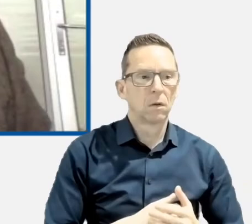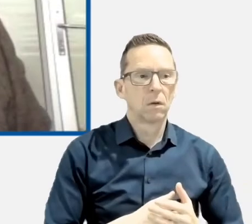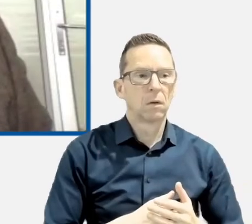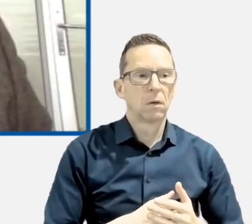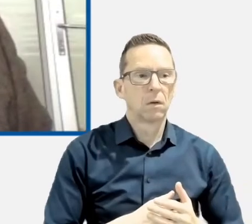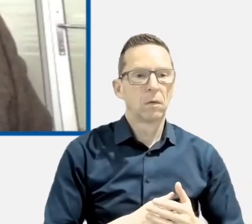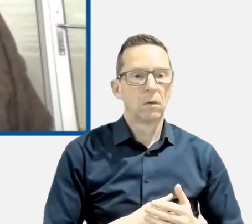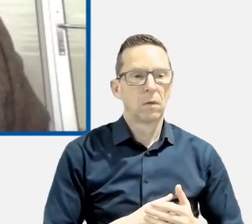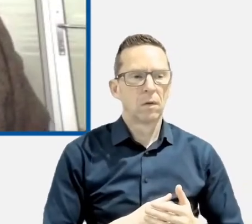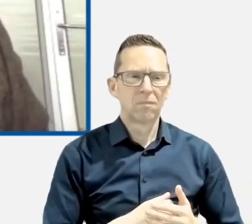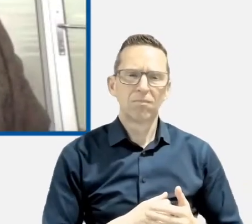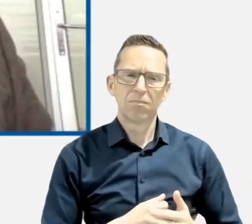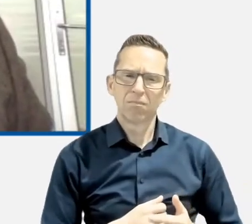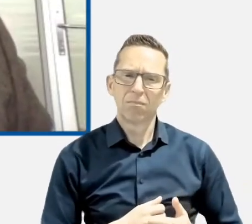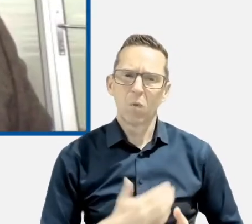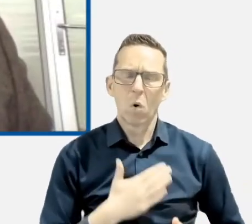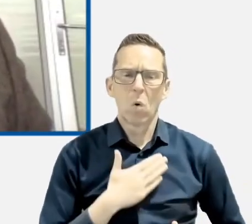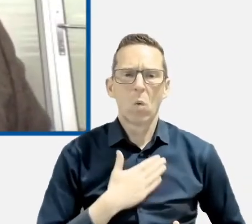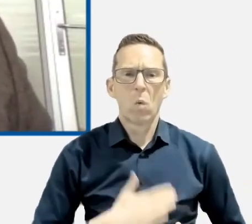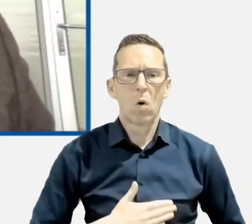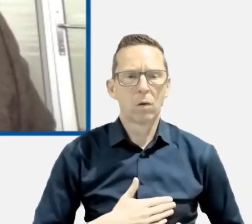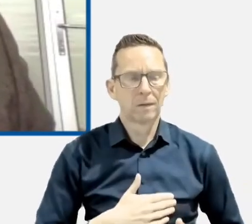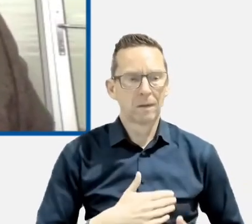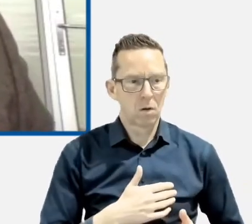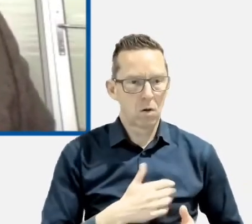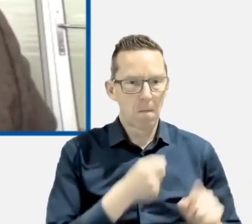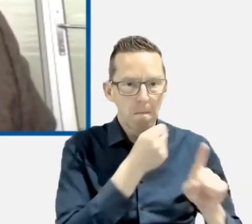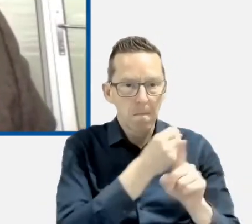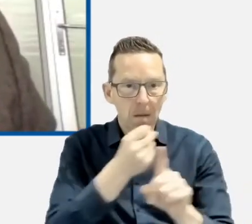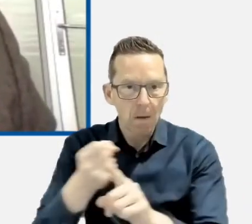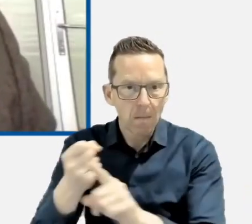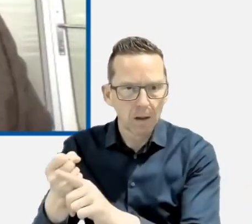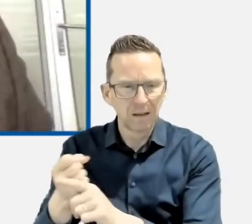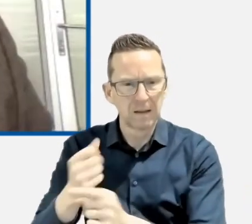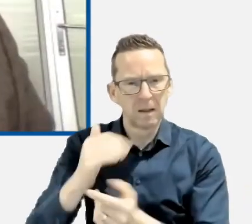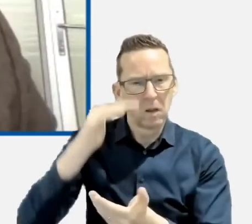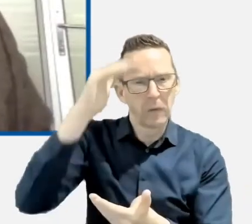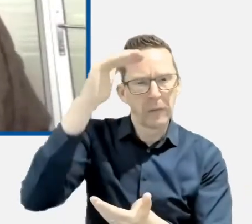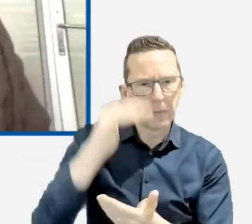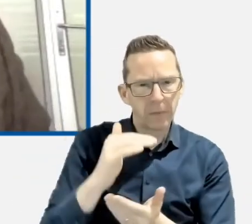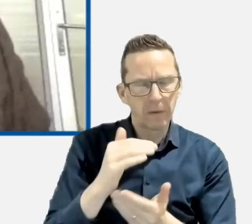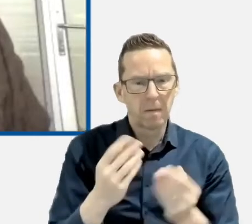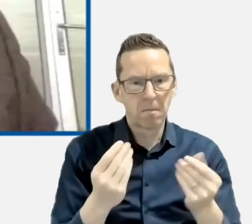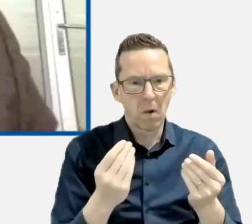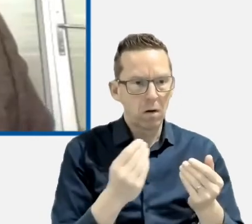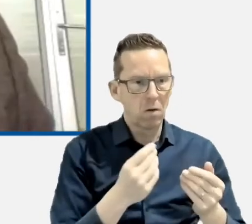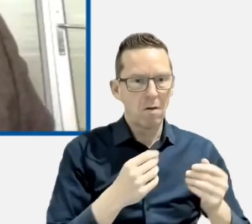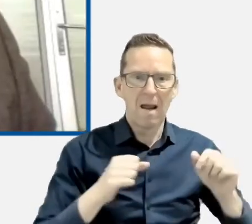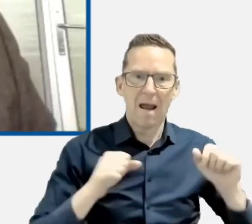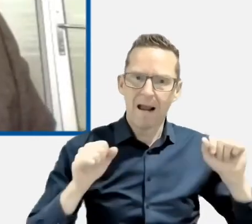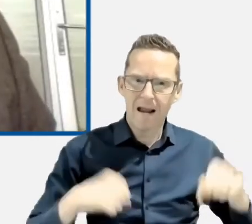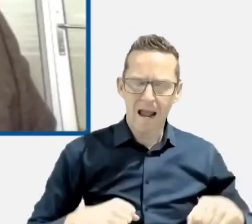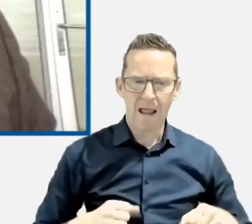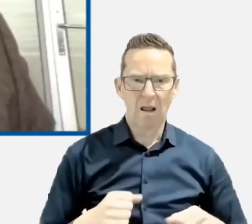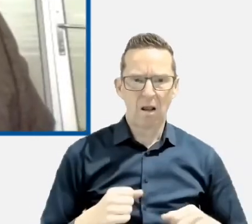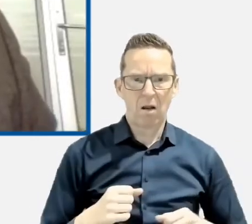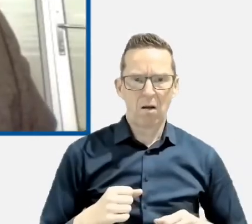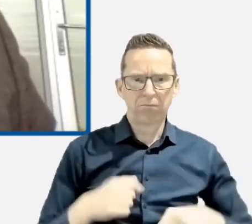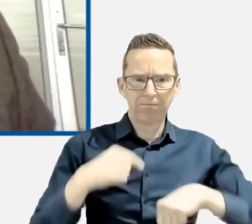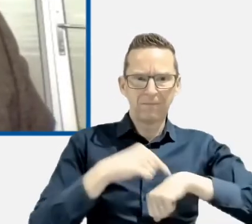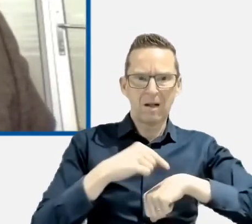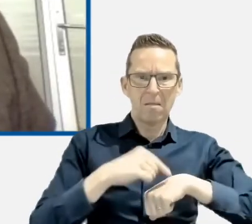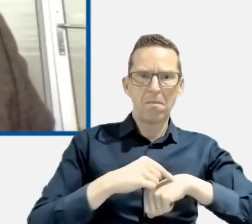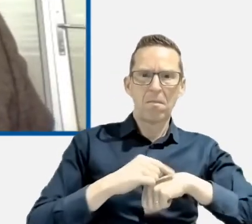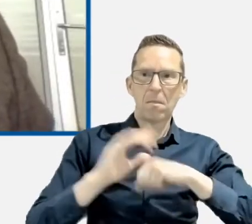particularly the impacts, can be adequately addressed with a resilient financing mechanism